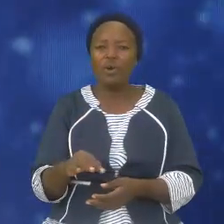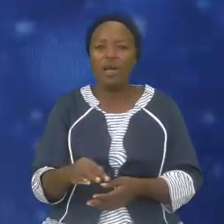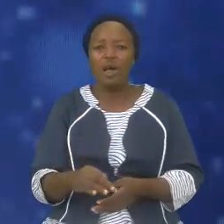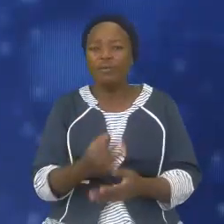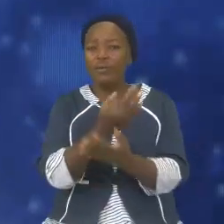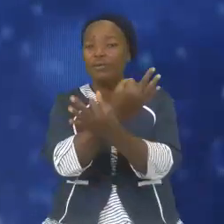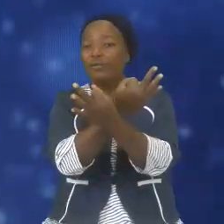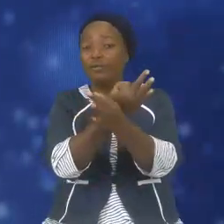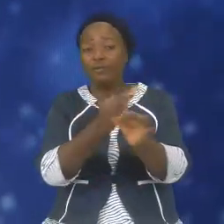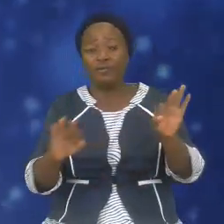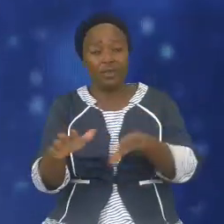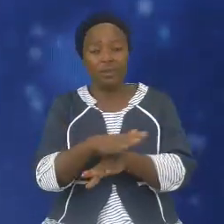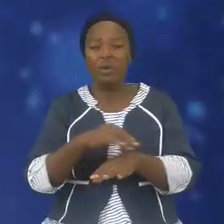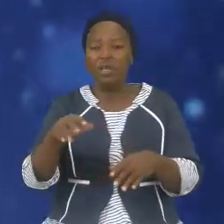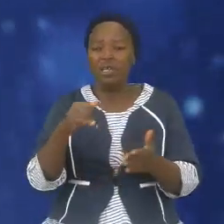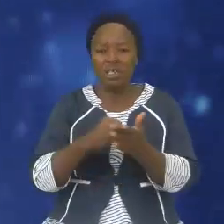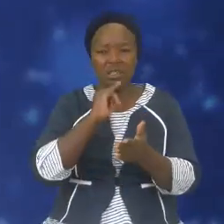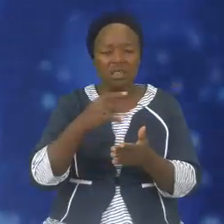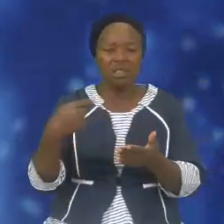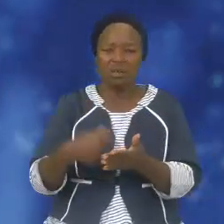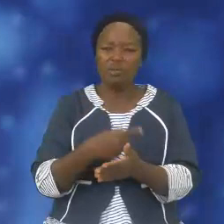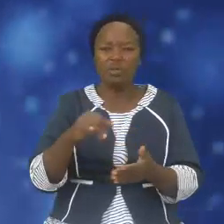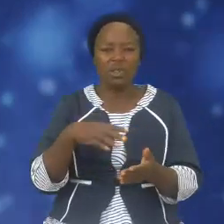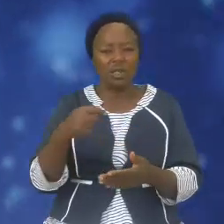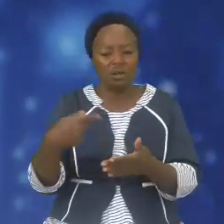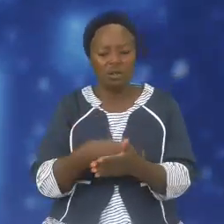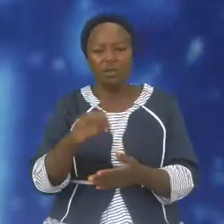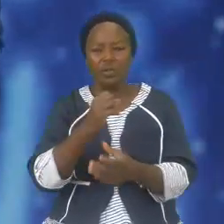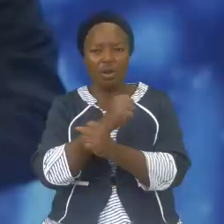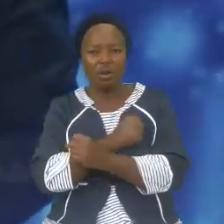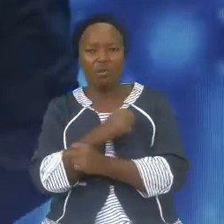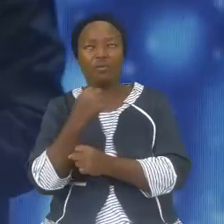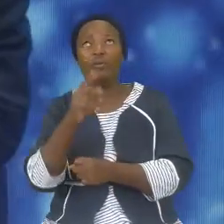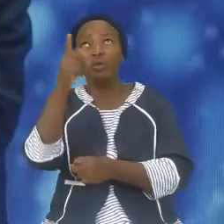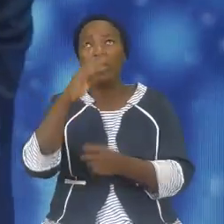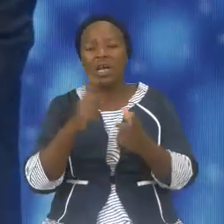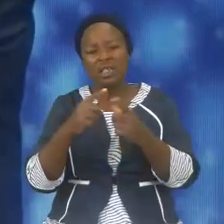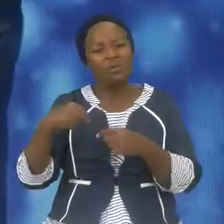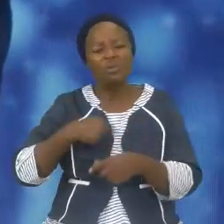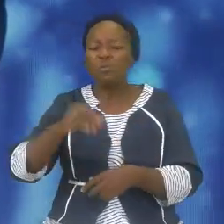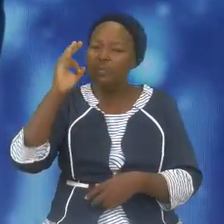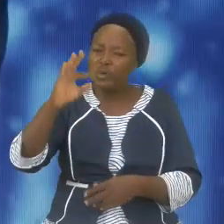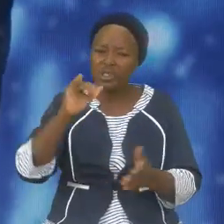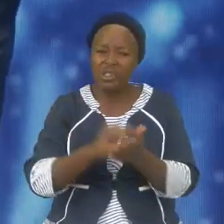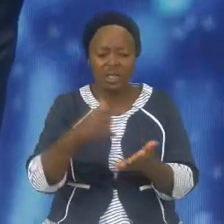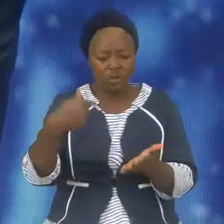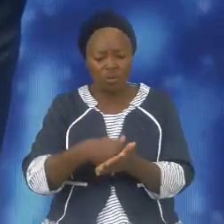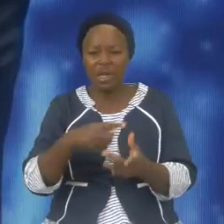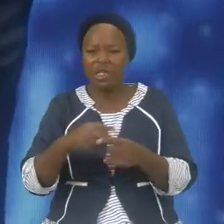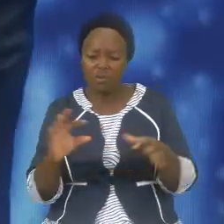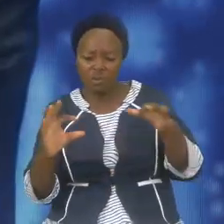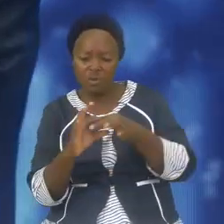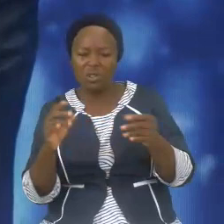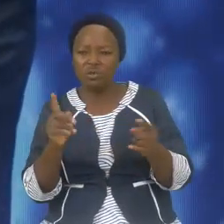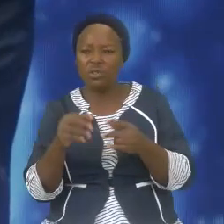emancipation. It is the gospel of the love of God. And we preach that gospel, and people link up with that grace,